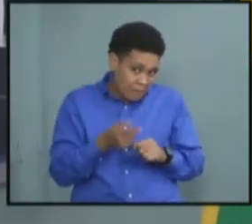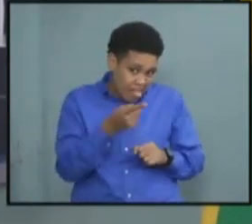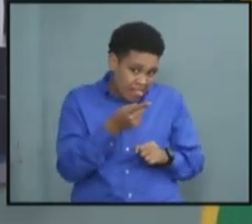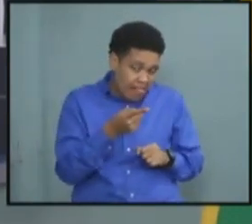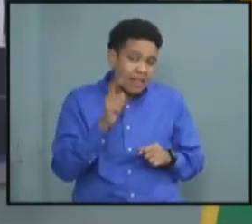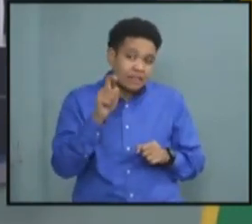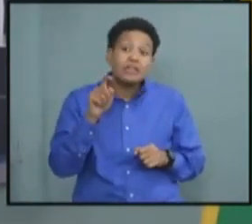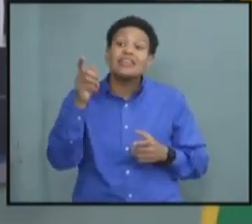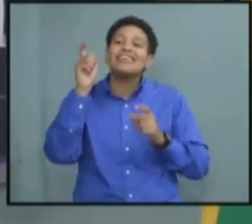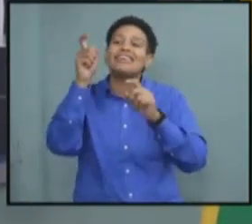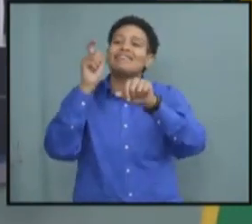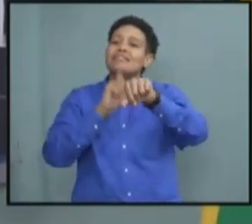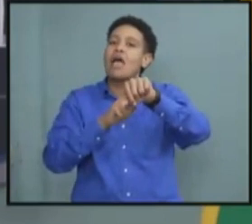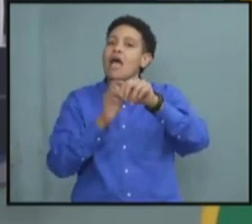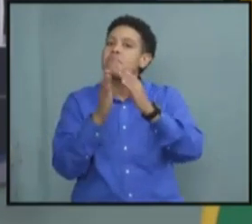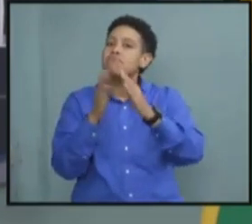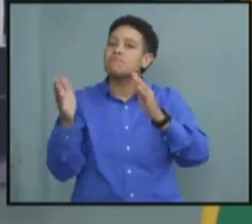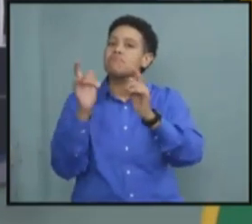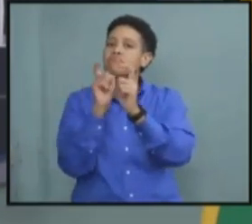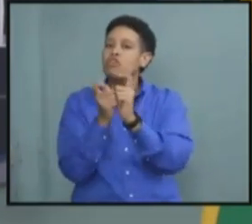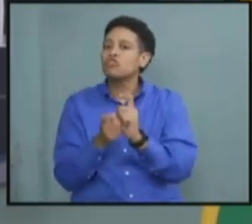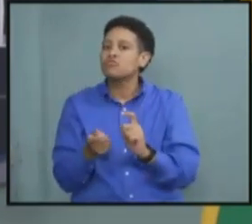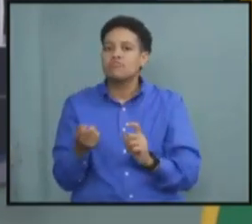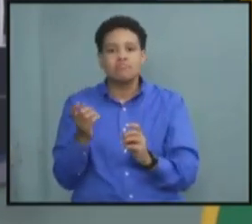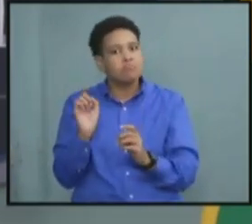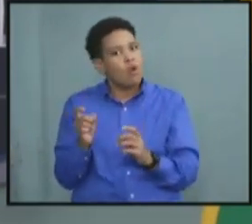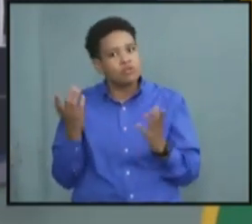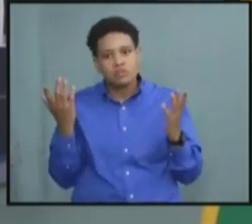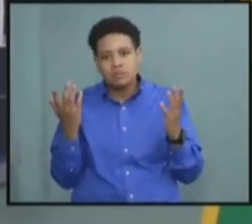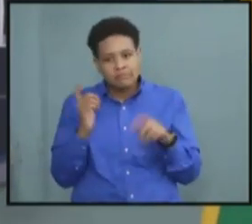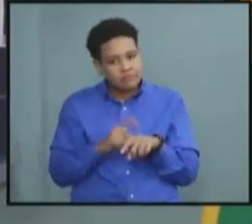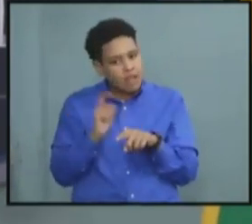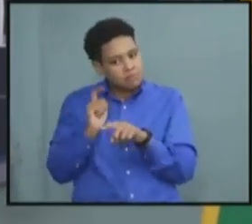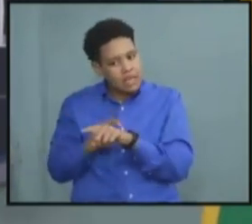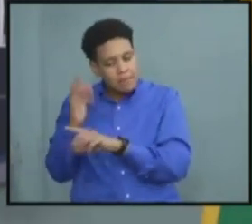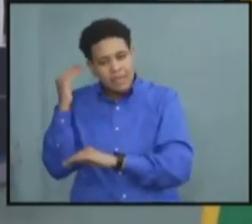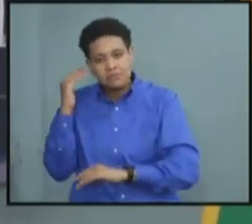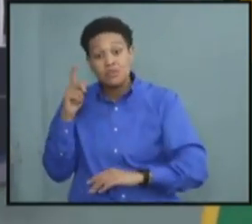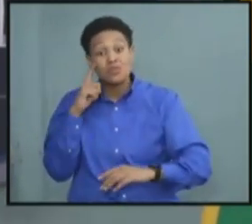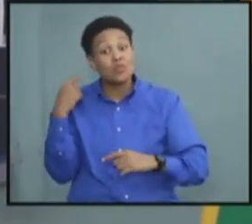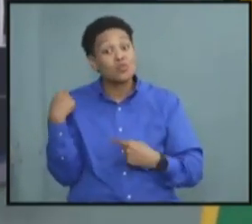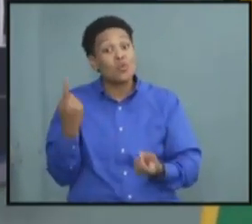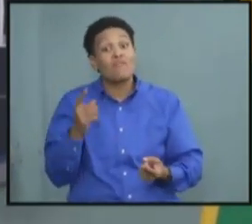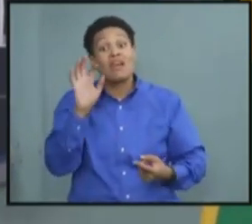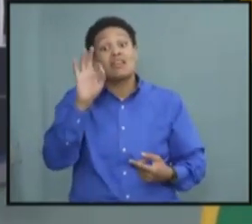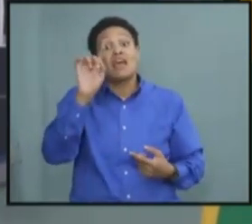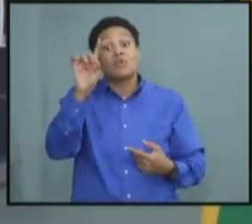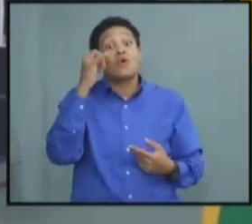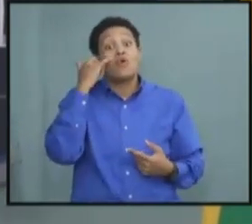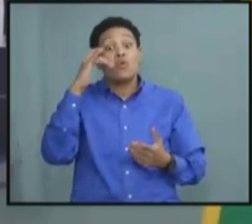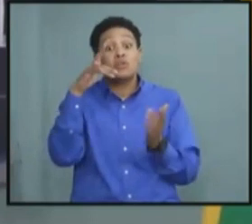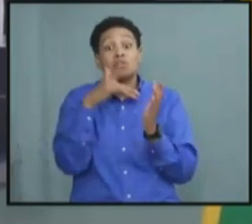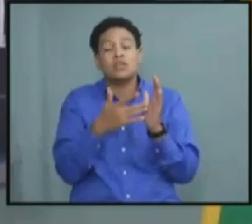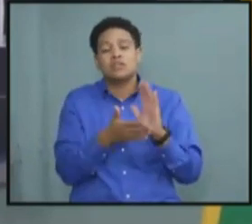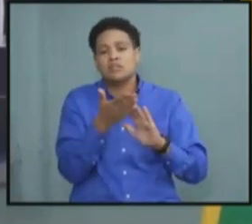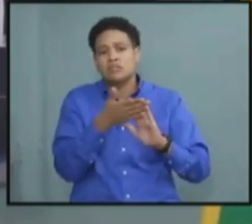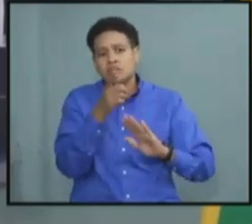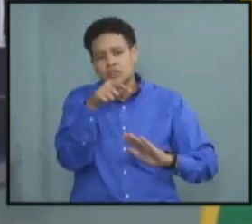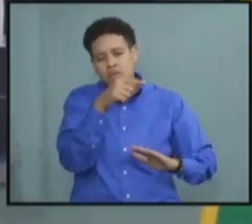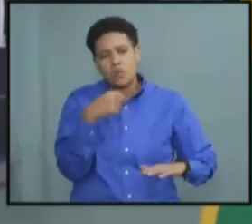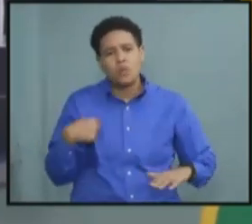specific timelines for abatement. So far, out of 91 BPOs, we